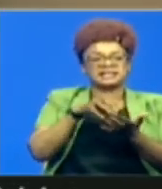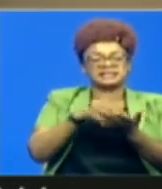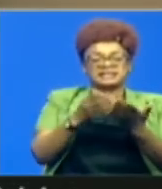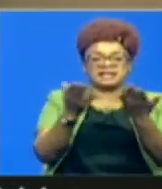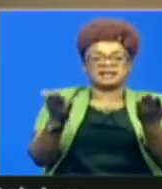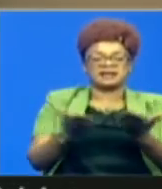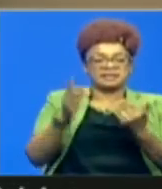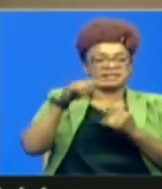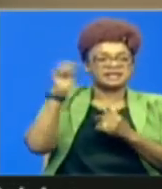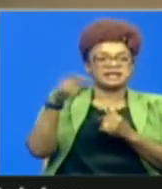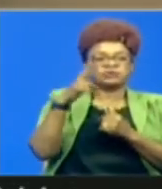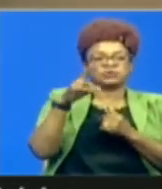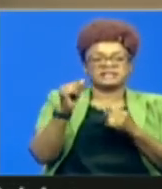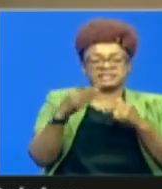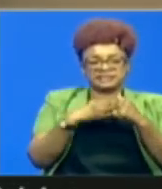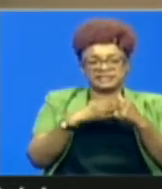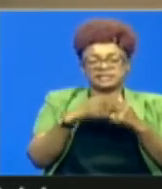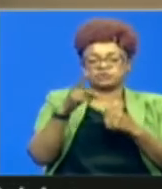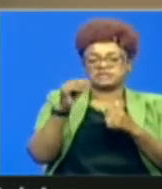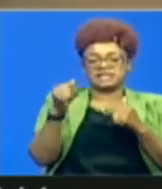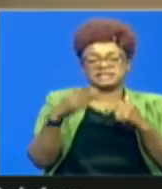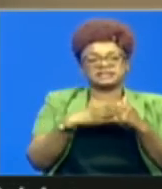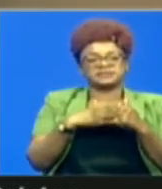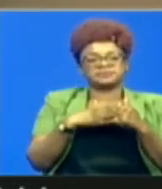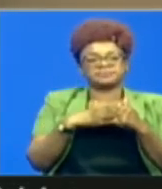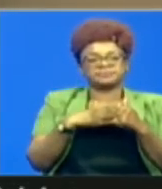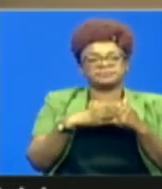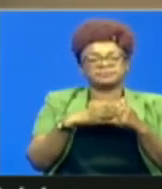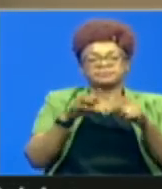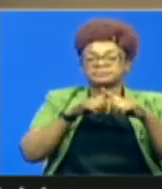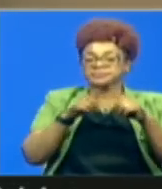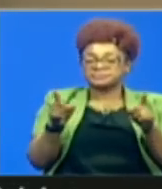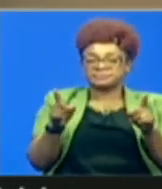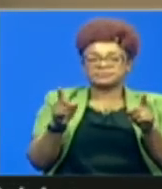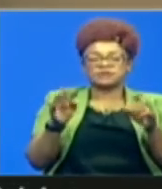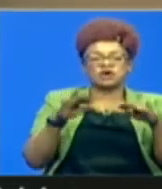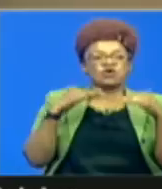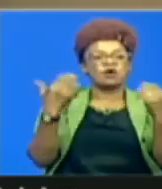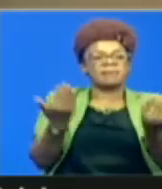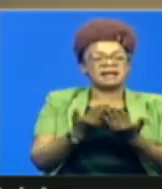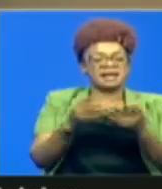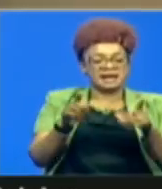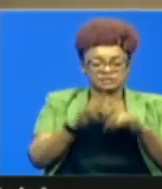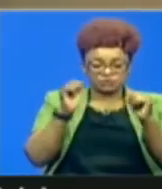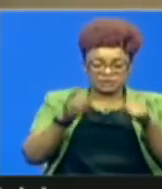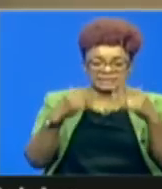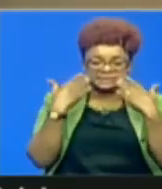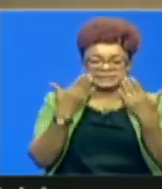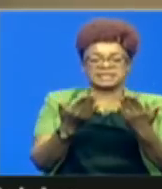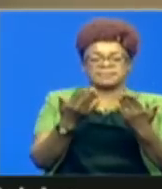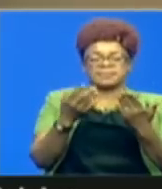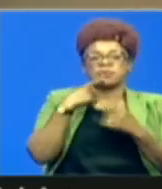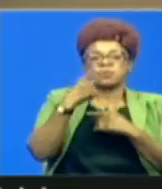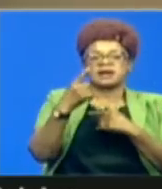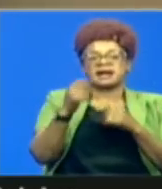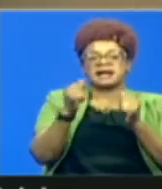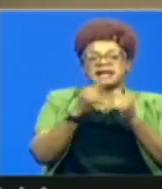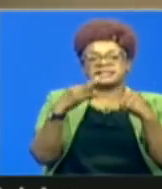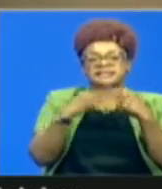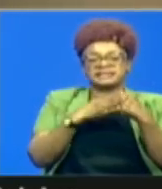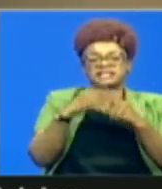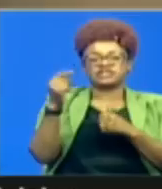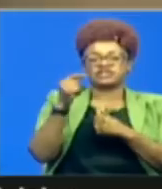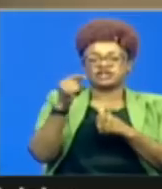in 2018 and 2019. But globally, as you can see, 118 trillion shillings is